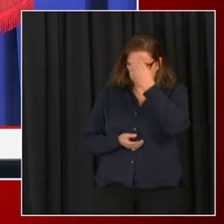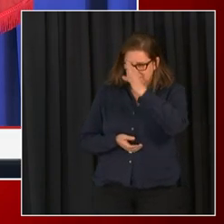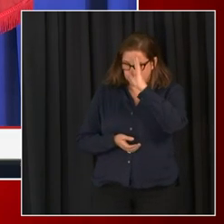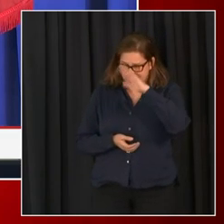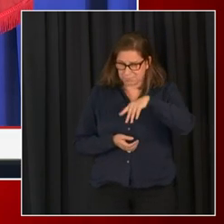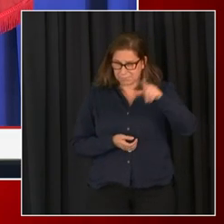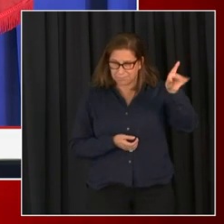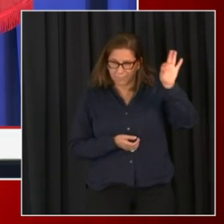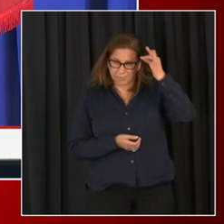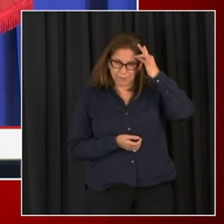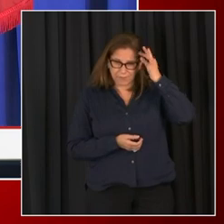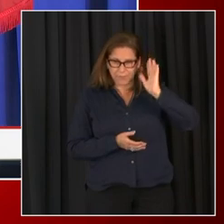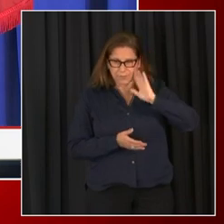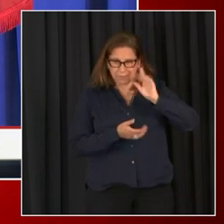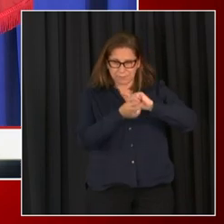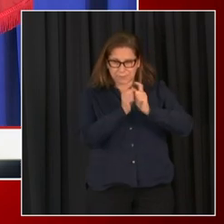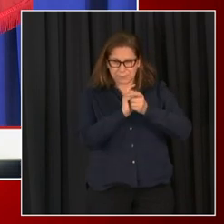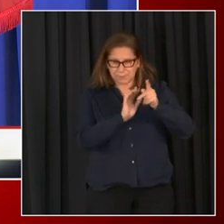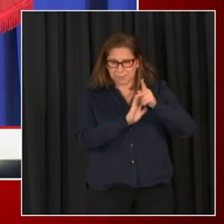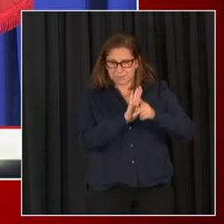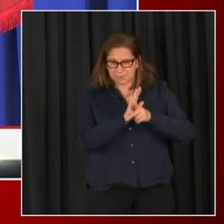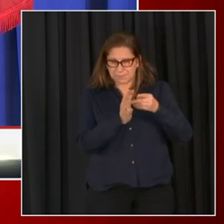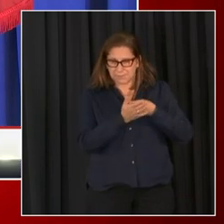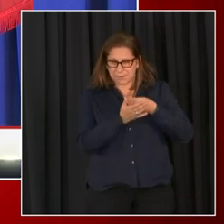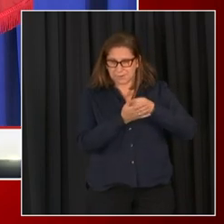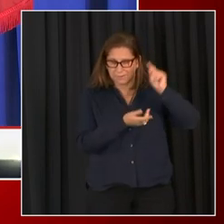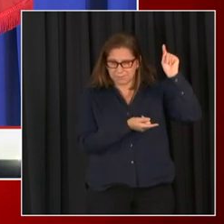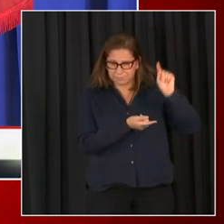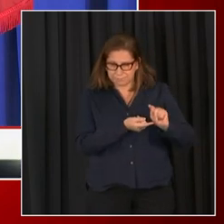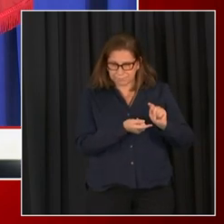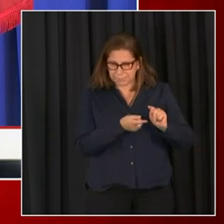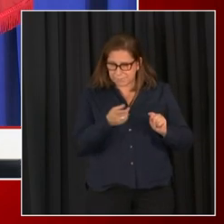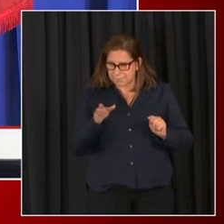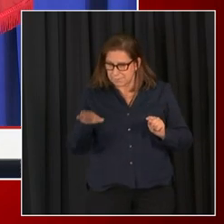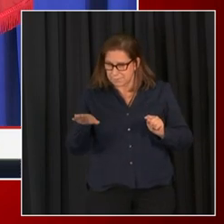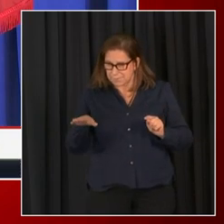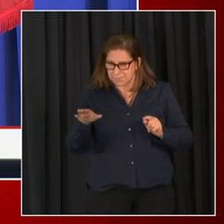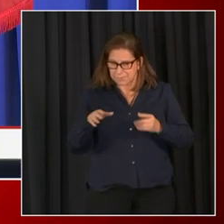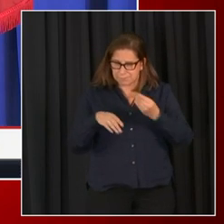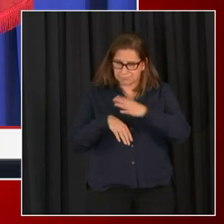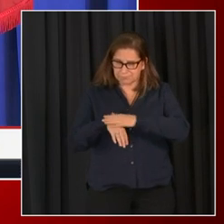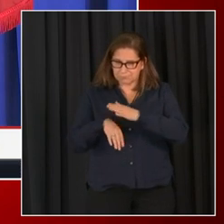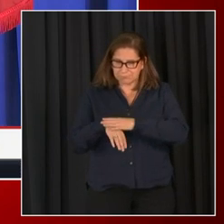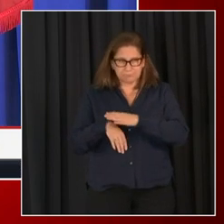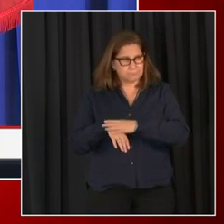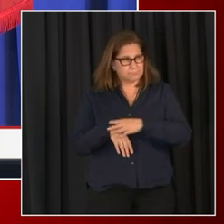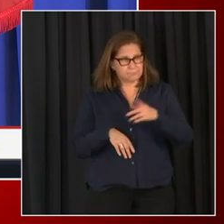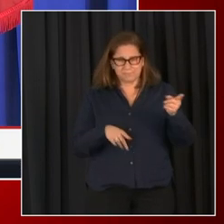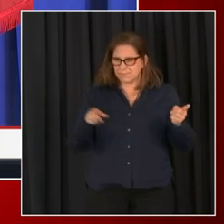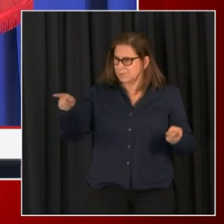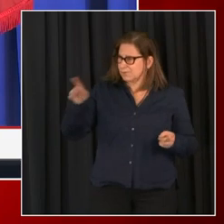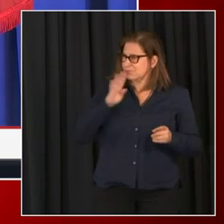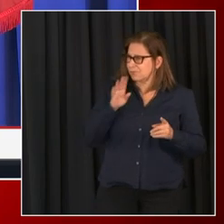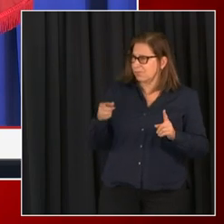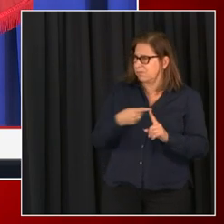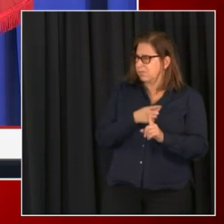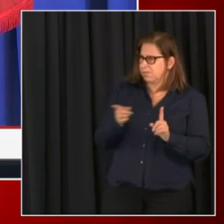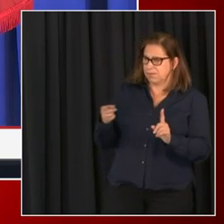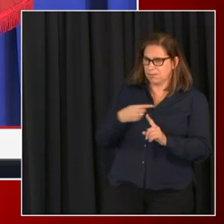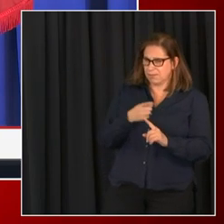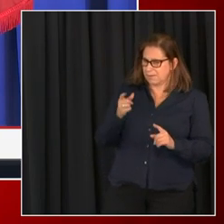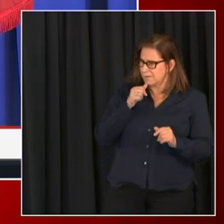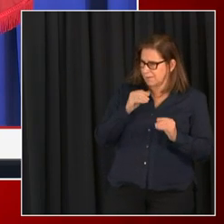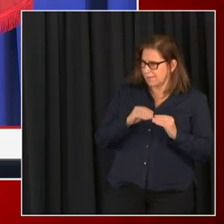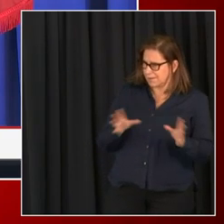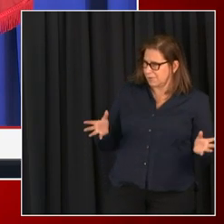this? It's hard for me to follow your question, Sam, and it's just because I'm not